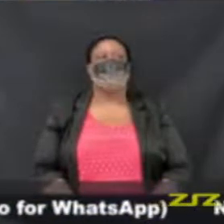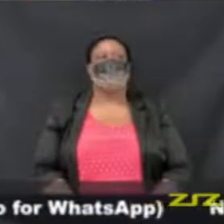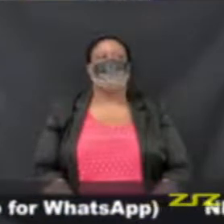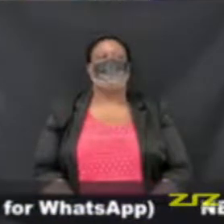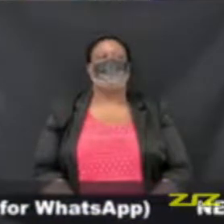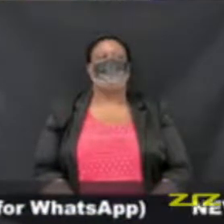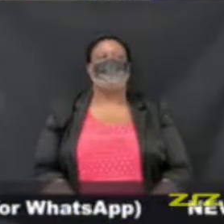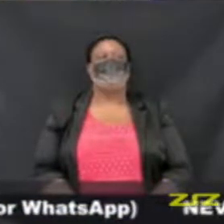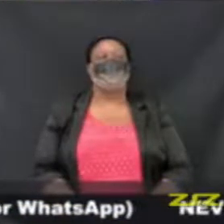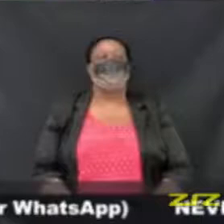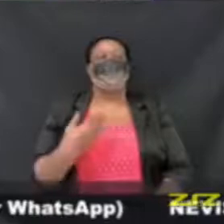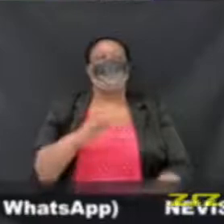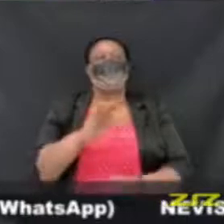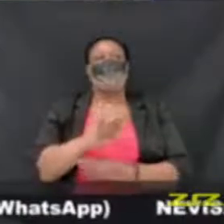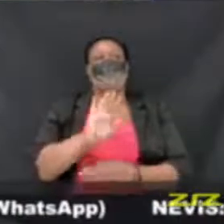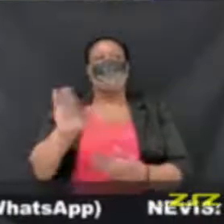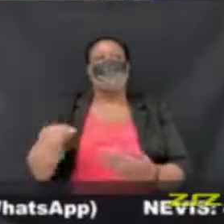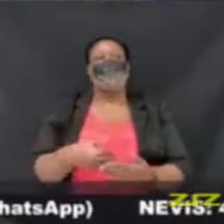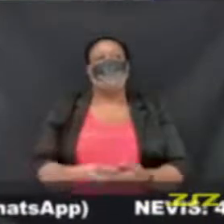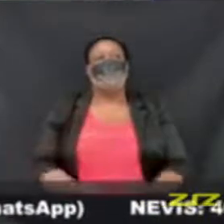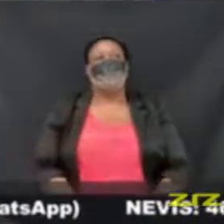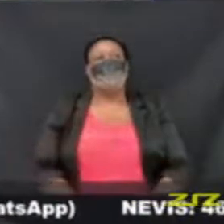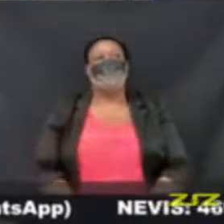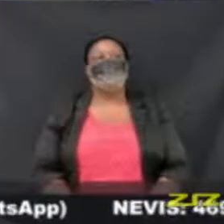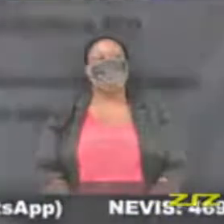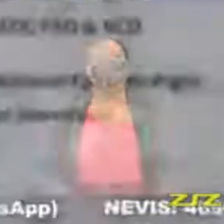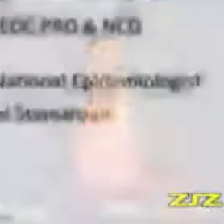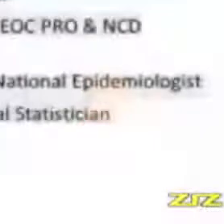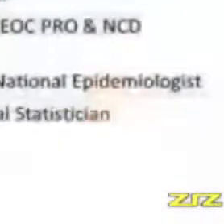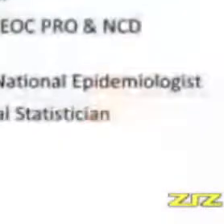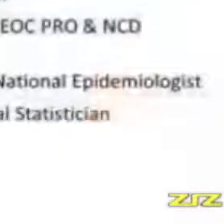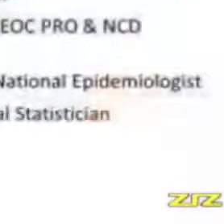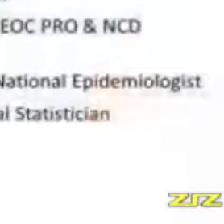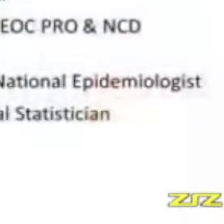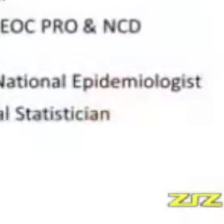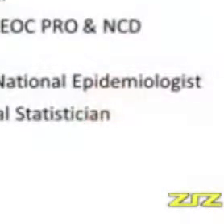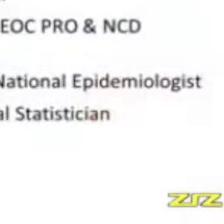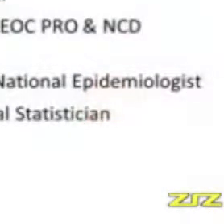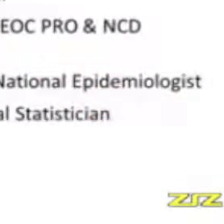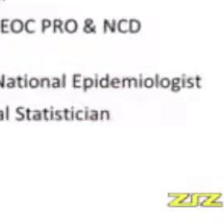Thank you, Michelle, and a warm good afternoon to everyone.